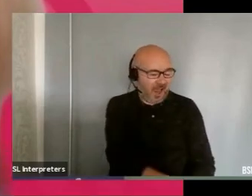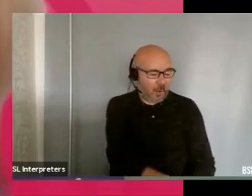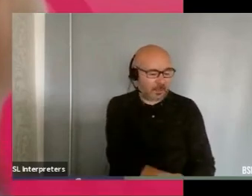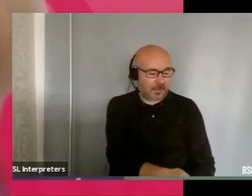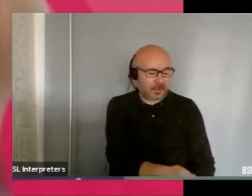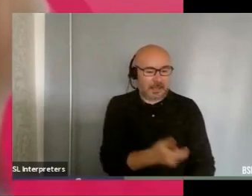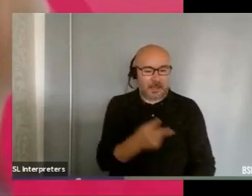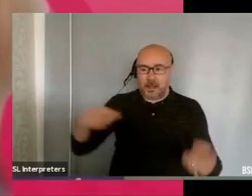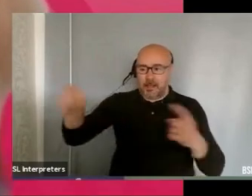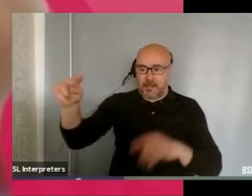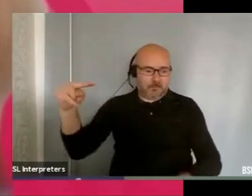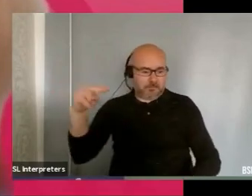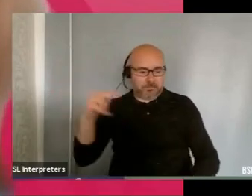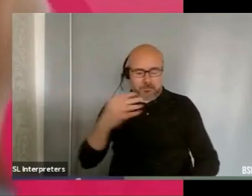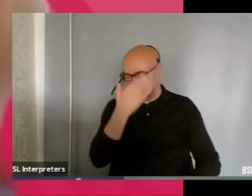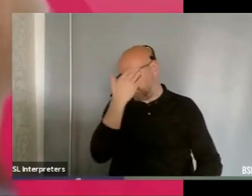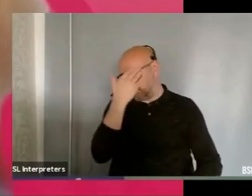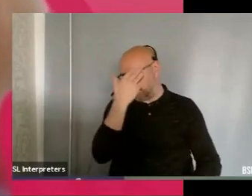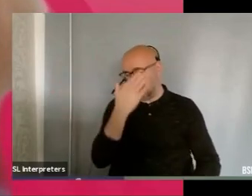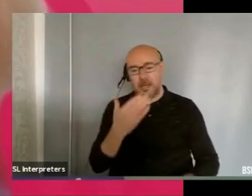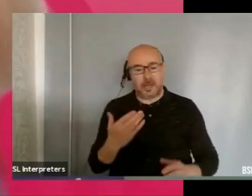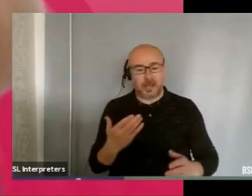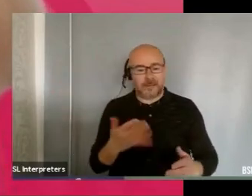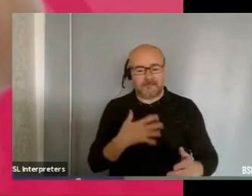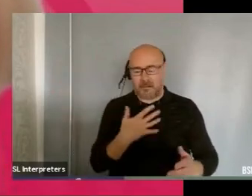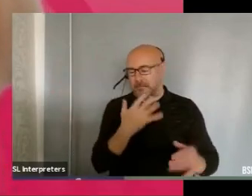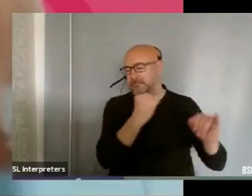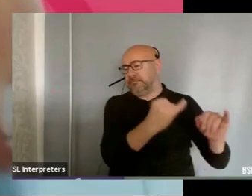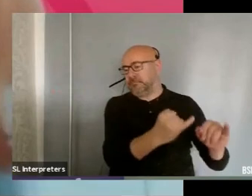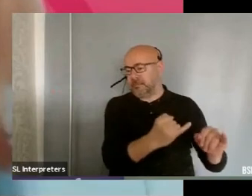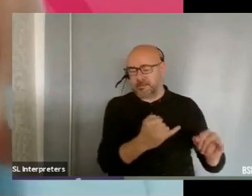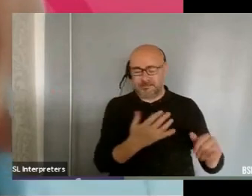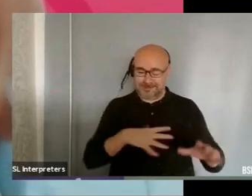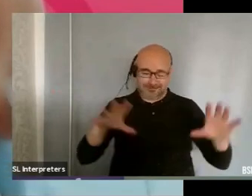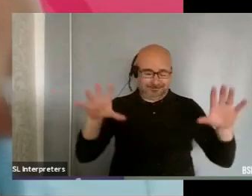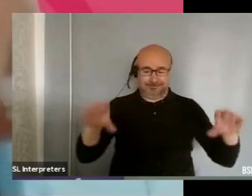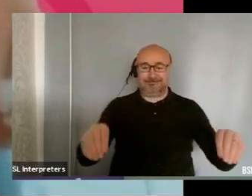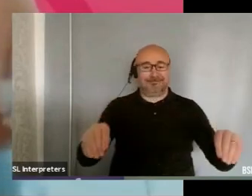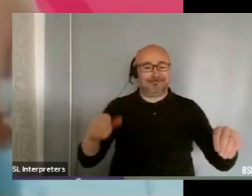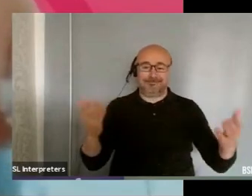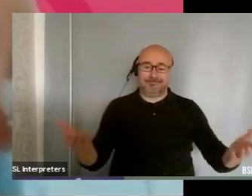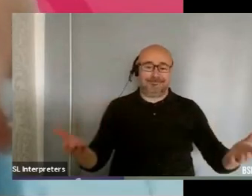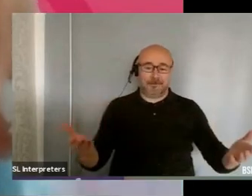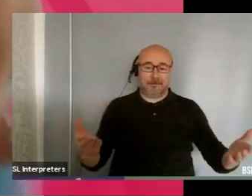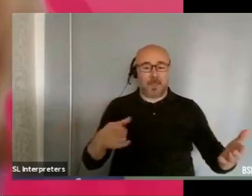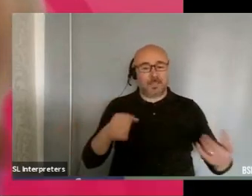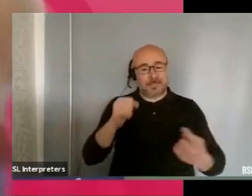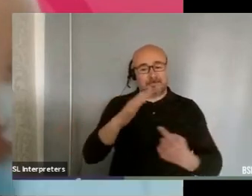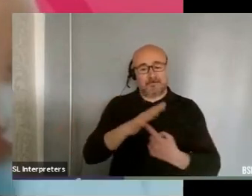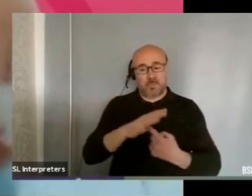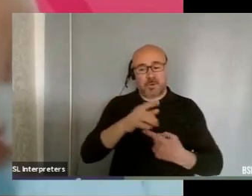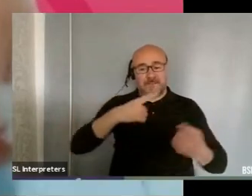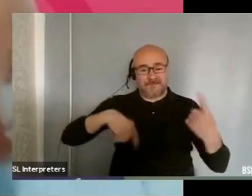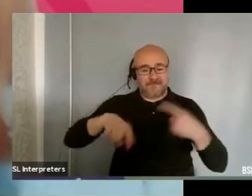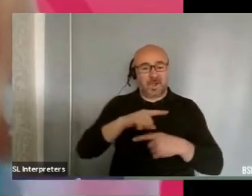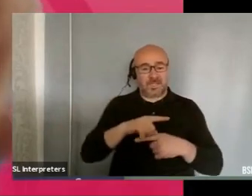society, that people feel judged and they can't do things like that. So it is so important to ask the question.